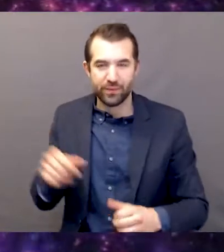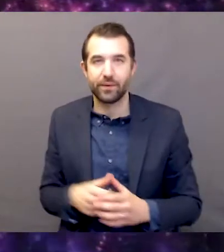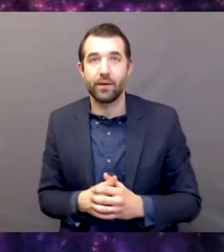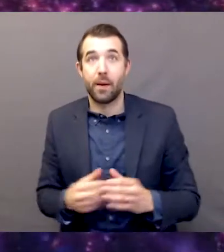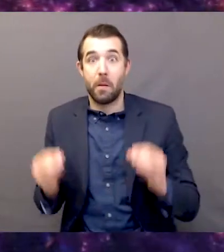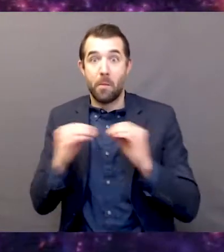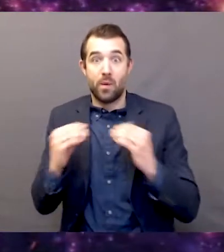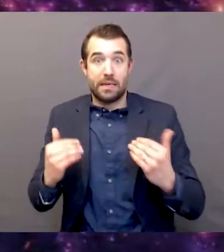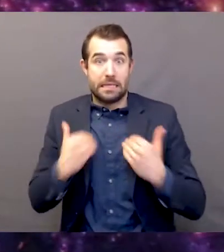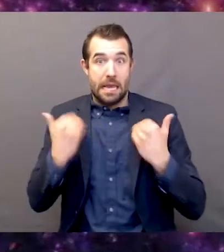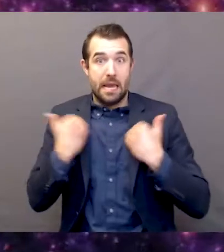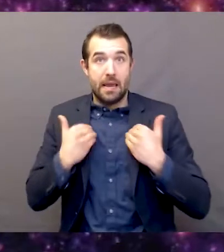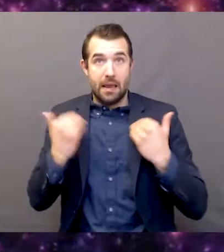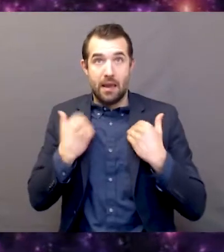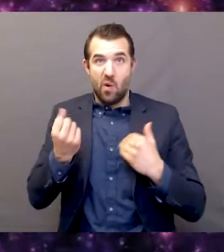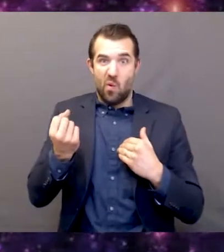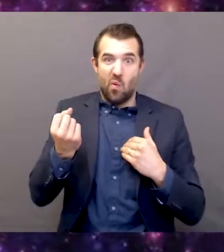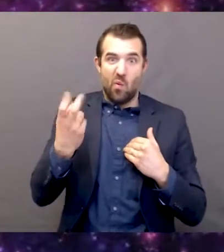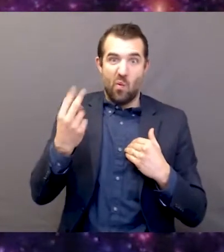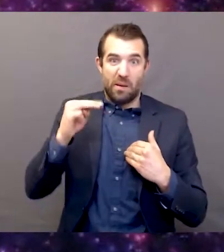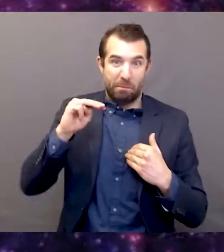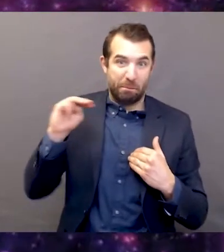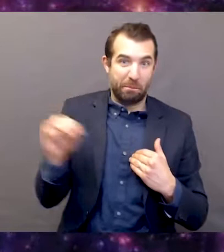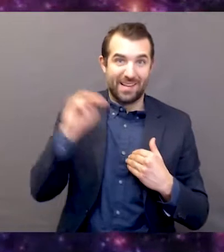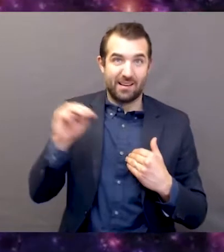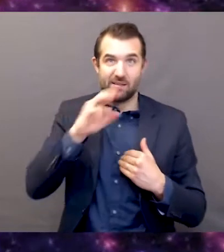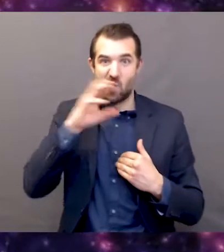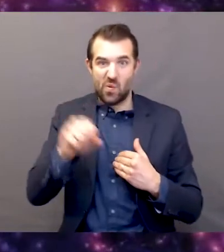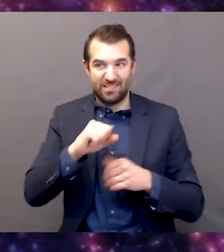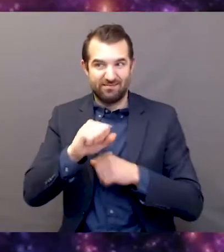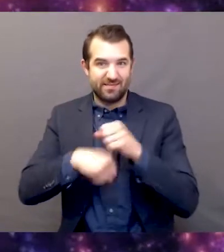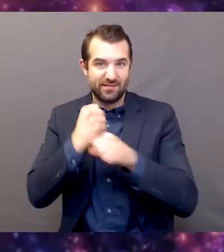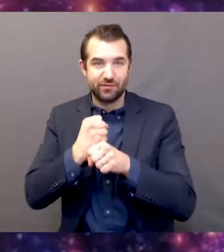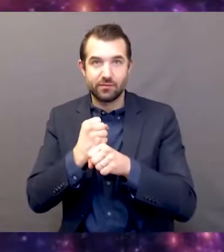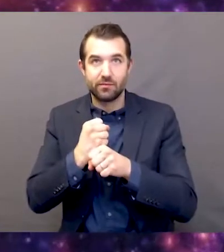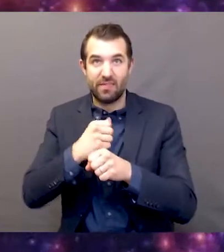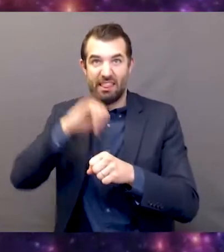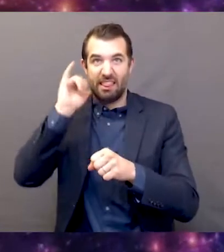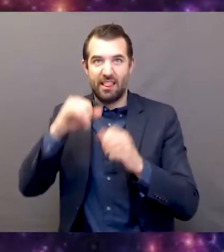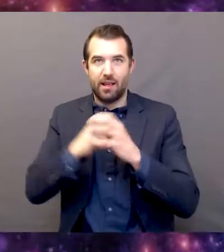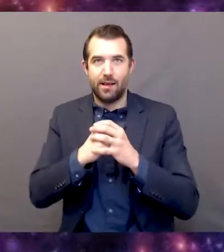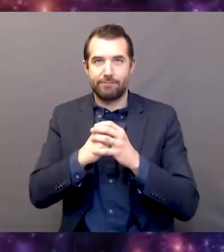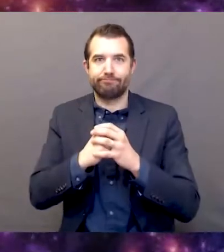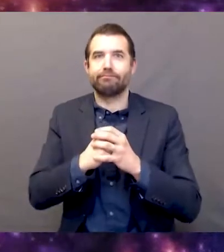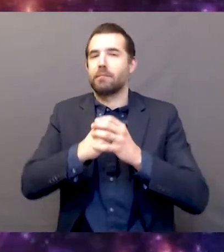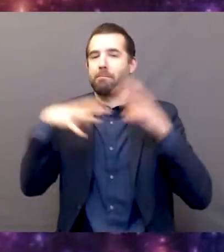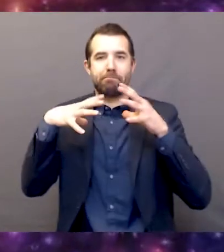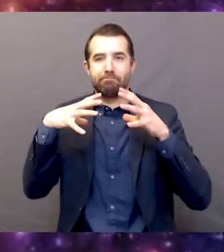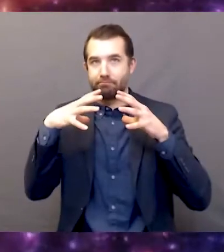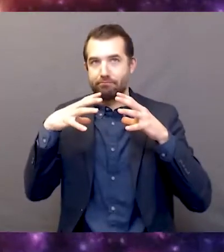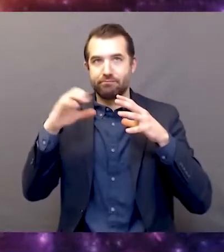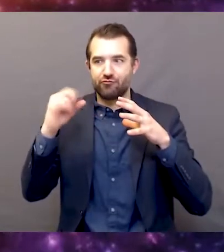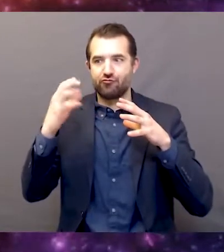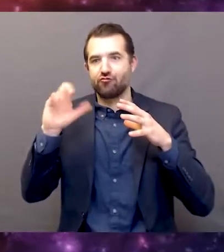bit younger, you see at 12 million years, you can just see in this image the shock that we saw more clearly in